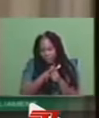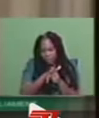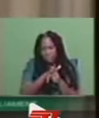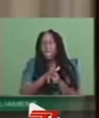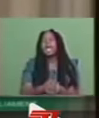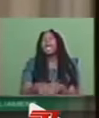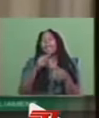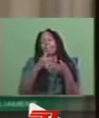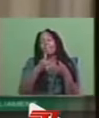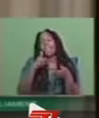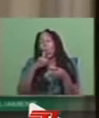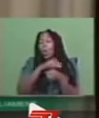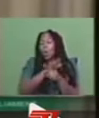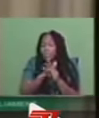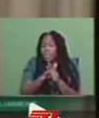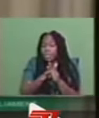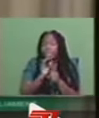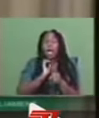COVID.